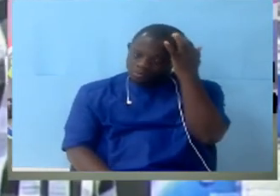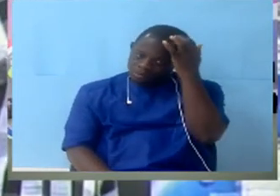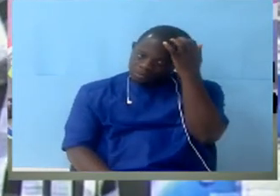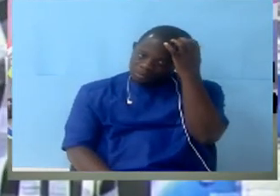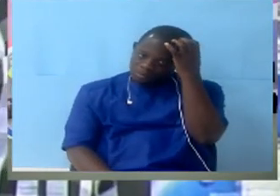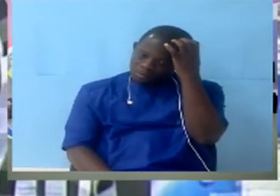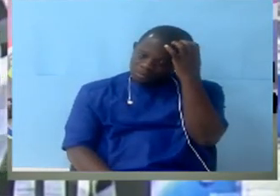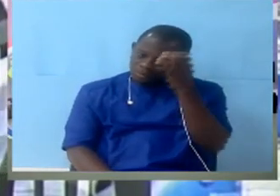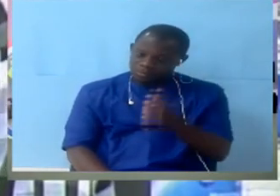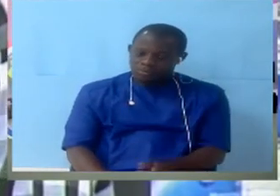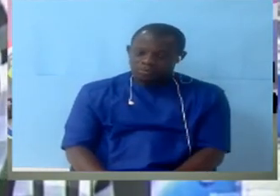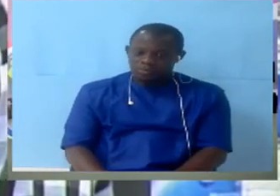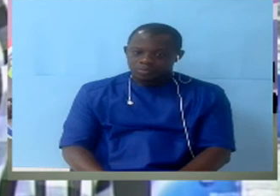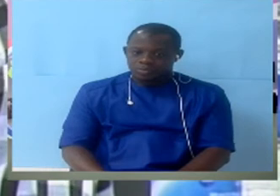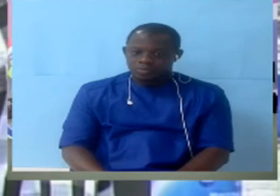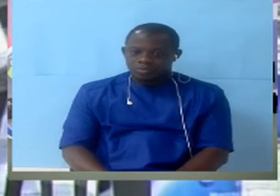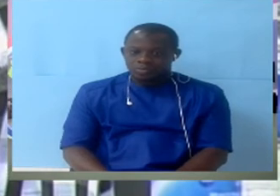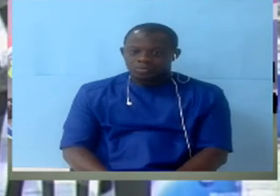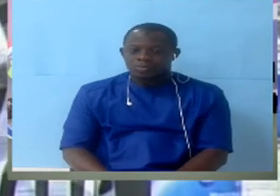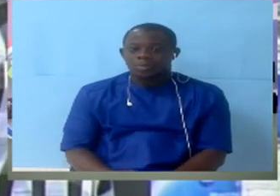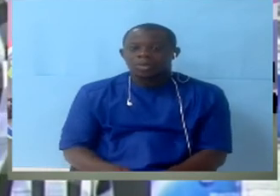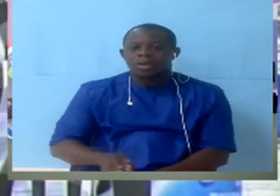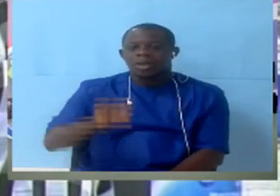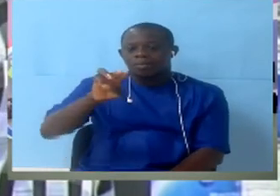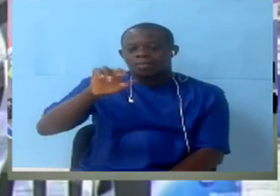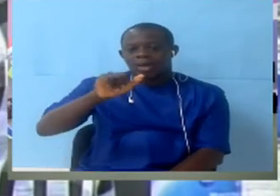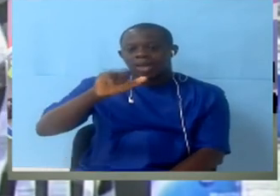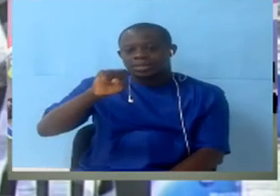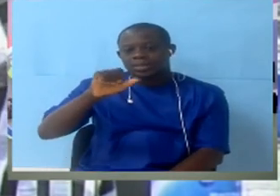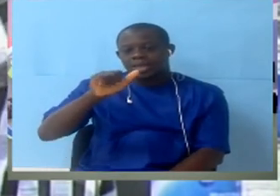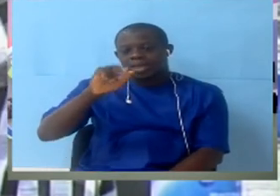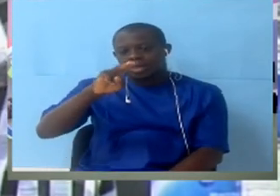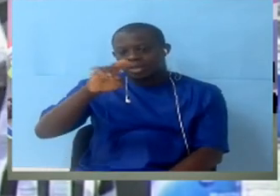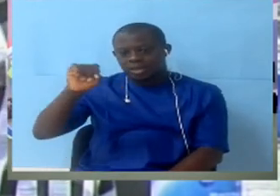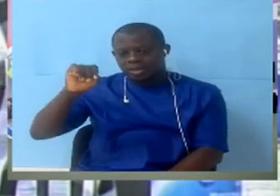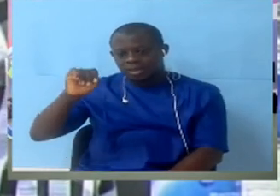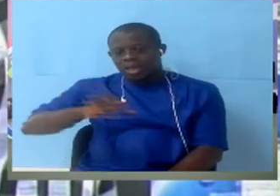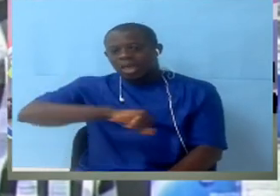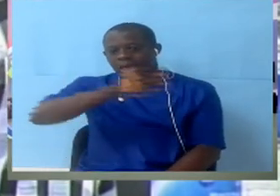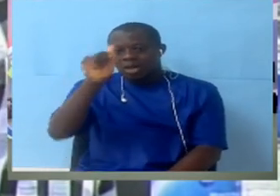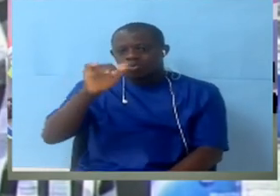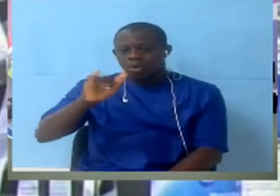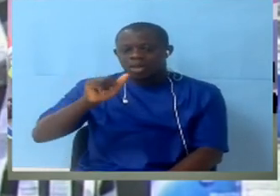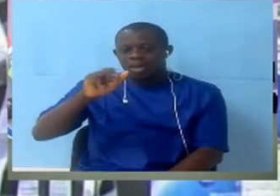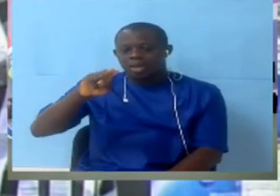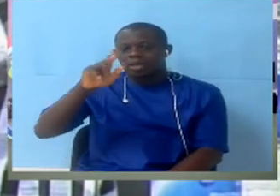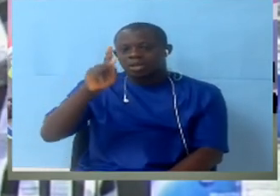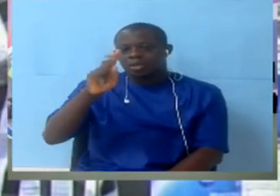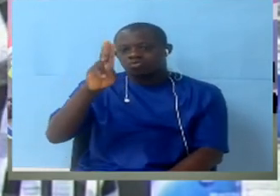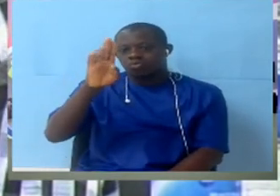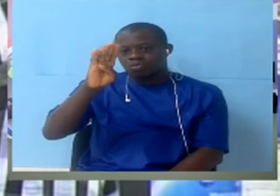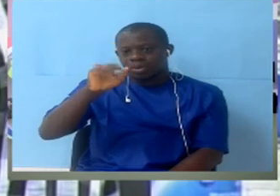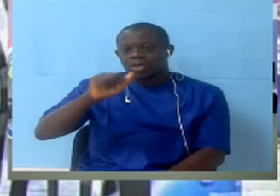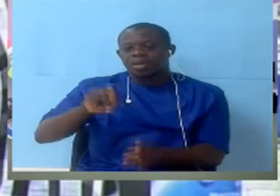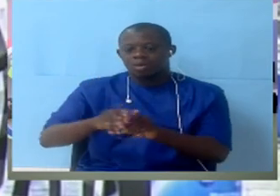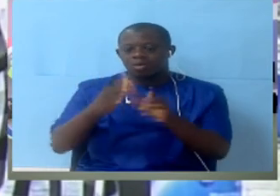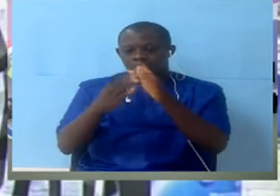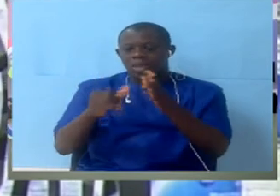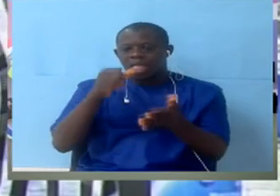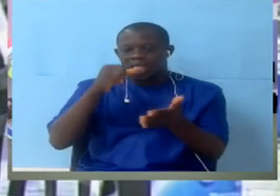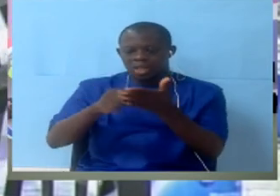Kinte Yankuba Drame Mbulja. Except that for Masana Kinte and Yankuba Drame, I have those letters. But those